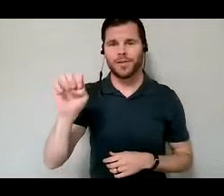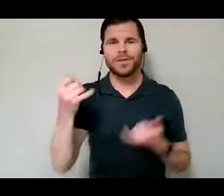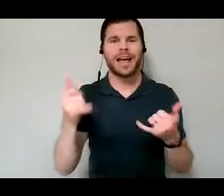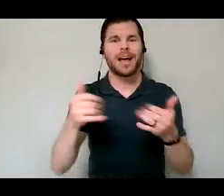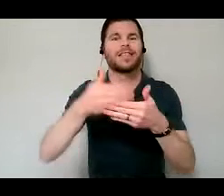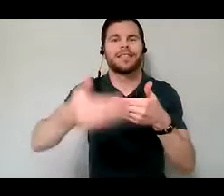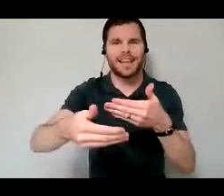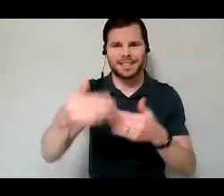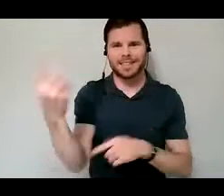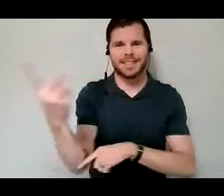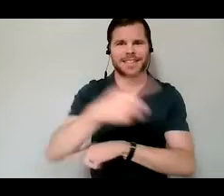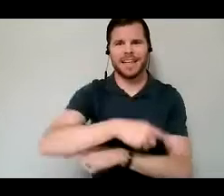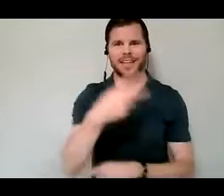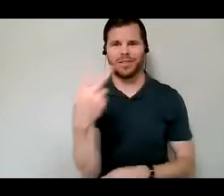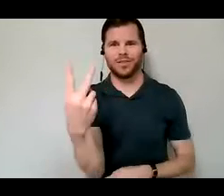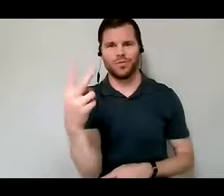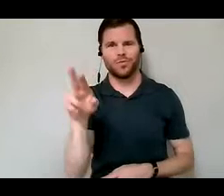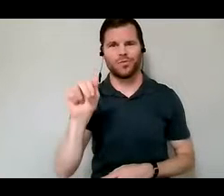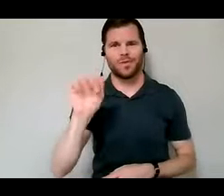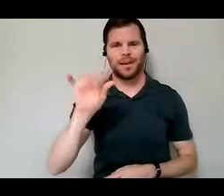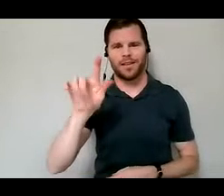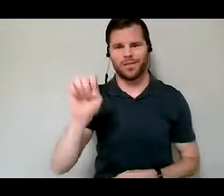share my screen.